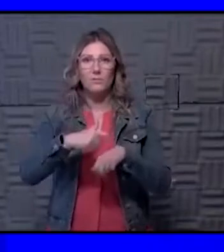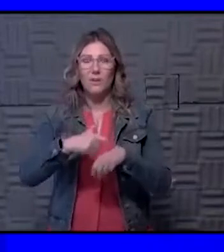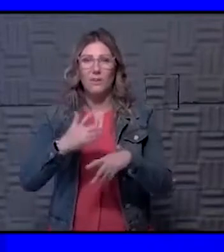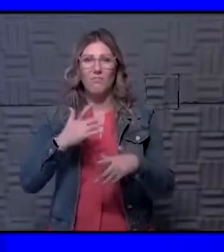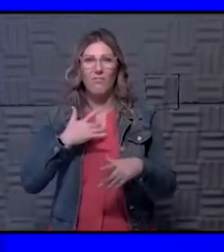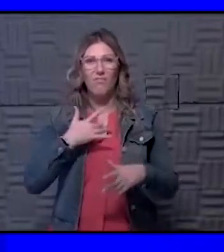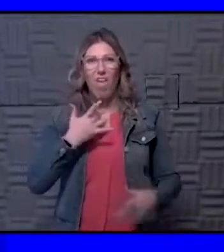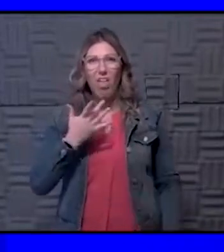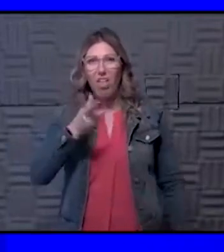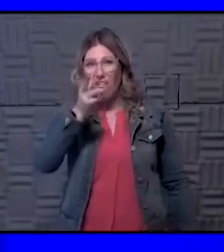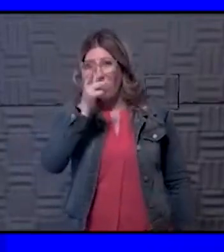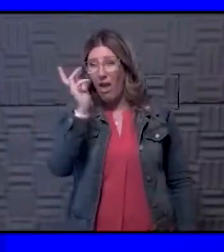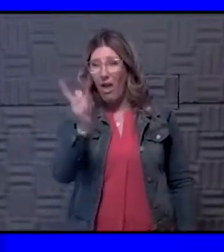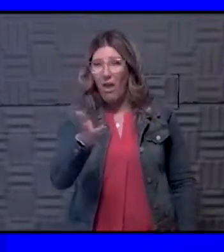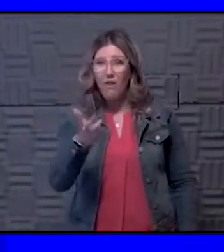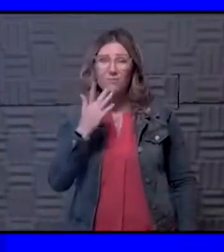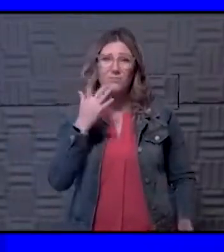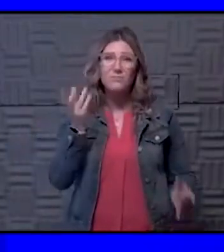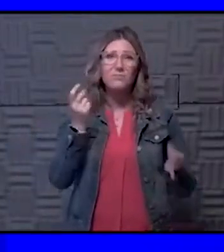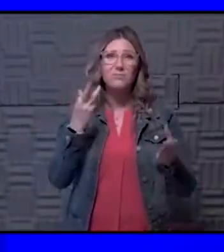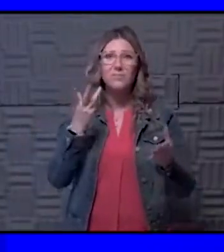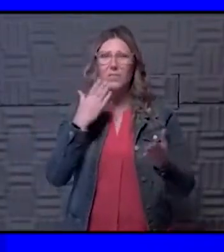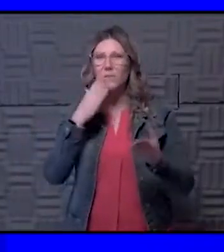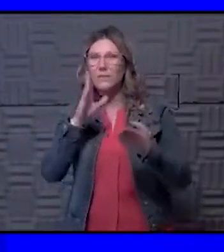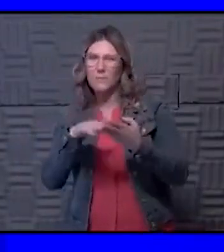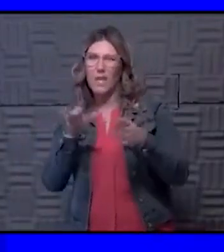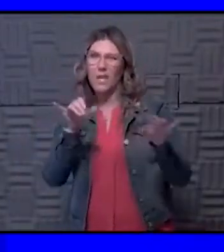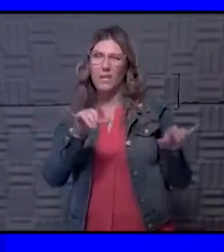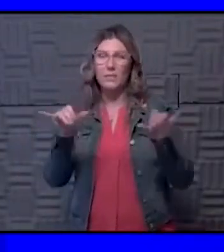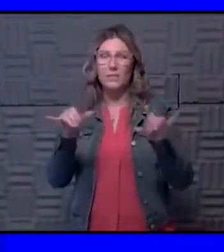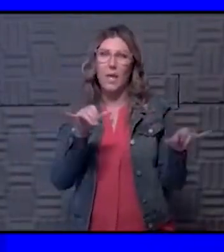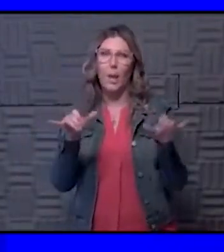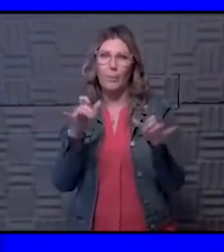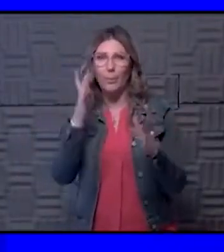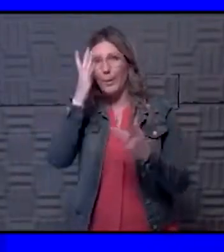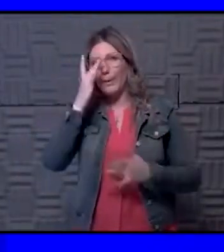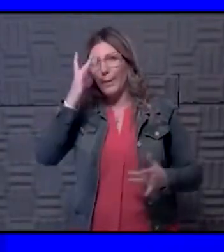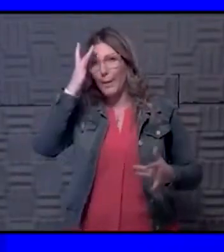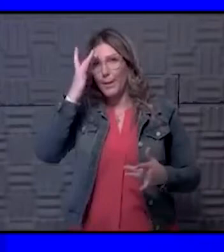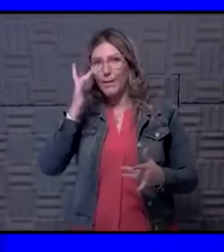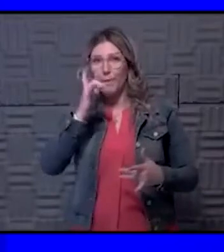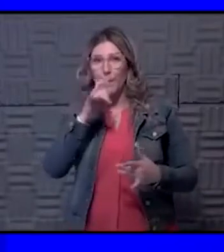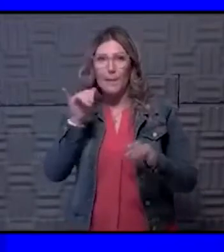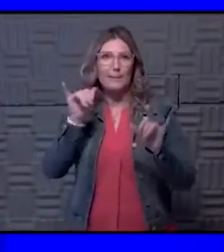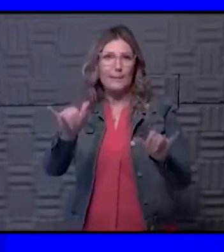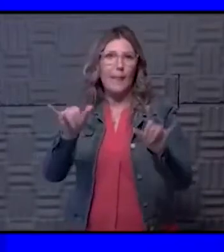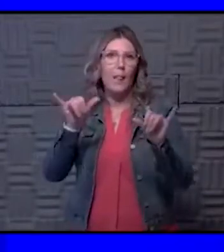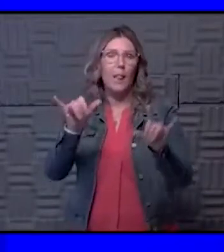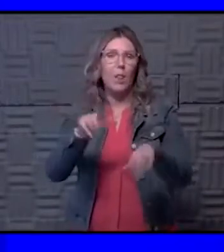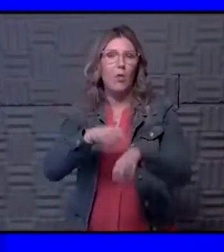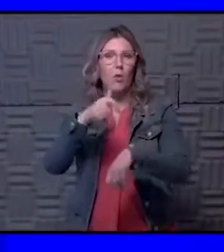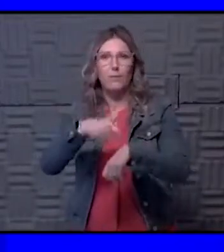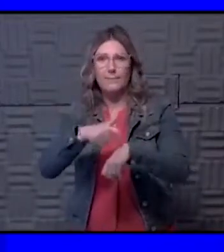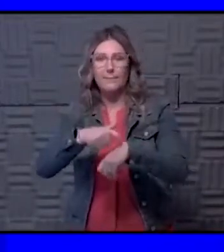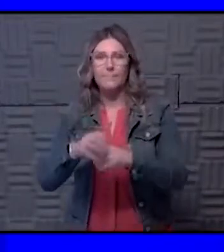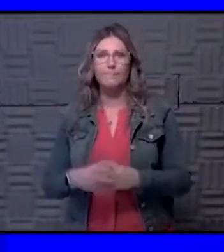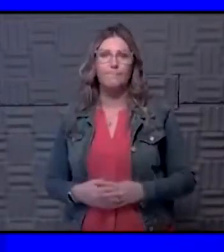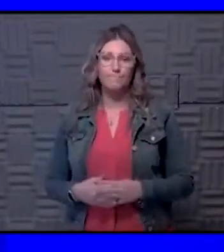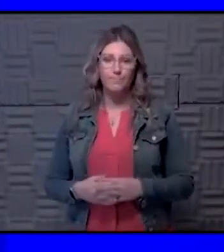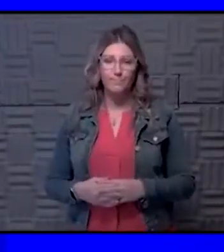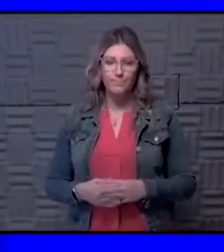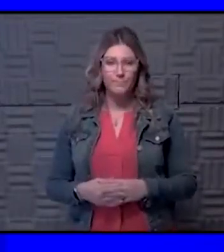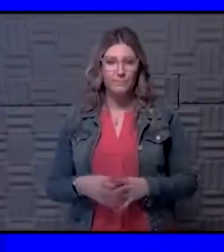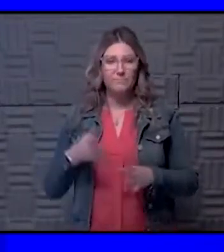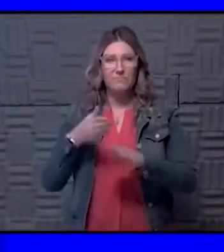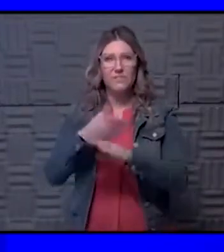bad. It was really about the same sort of illness, really. Did not stay here very long at all. After a